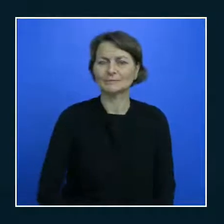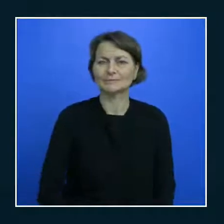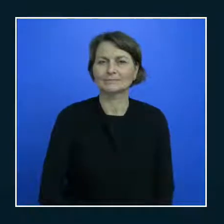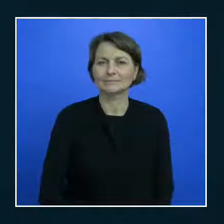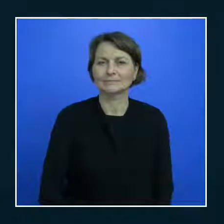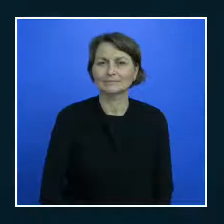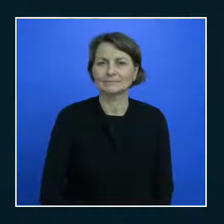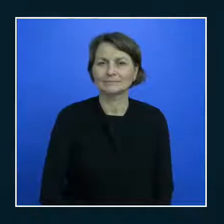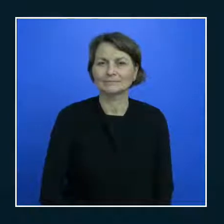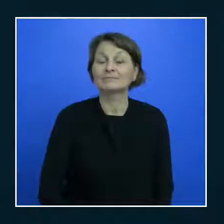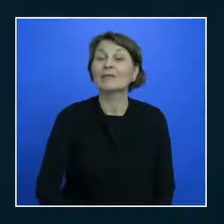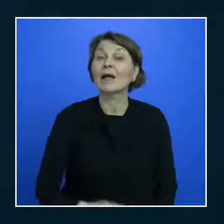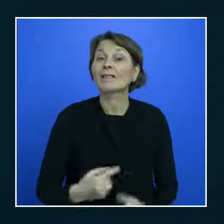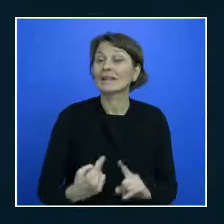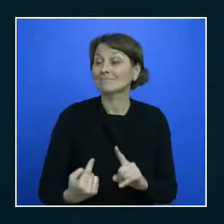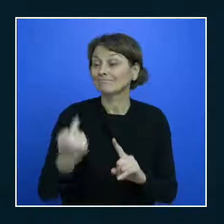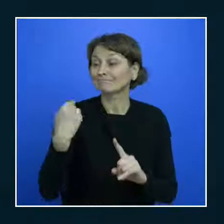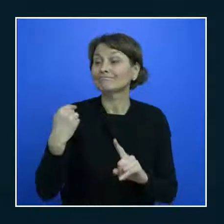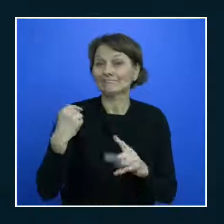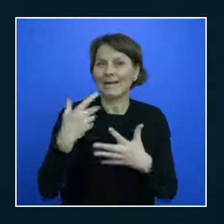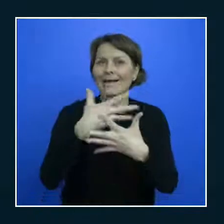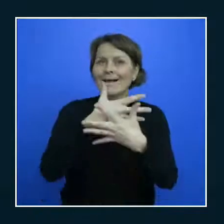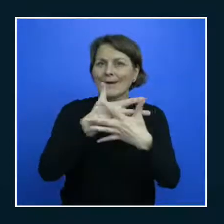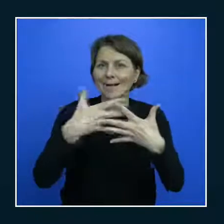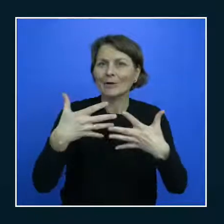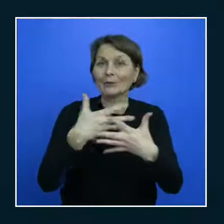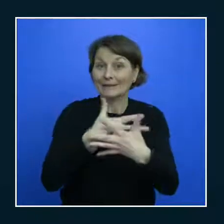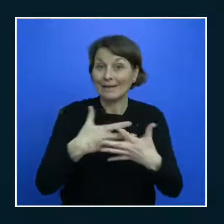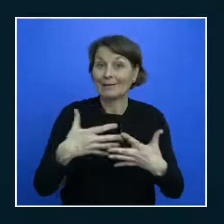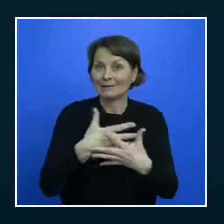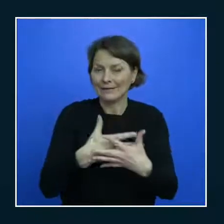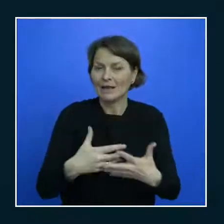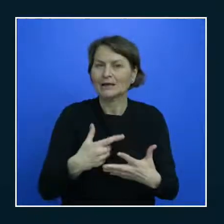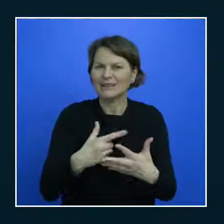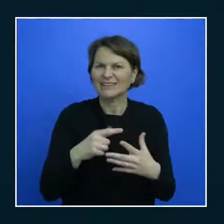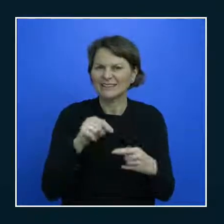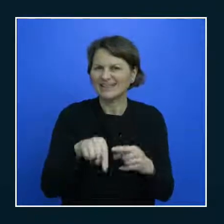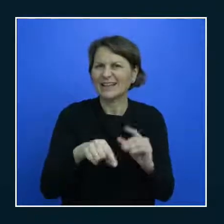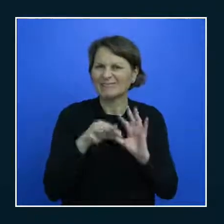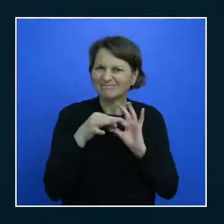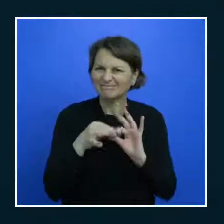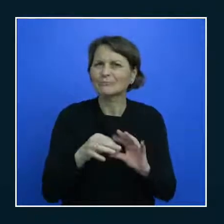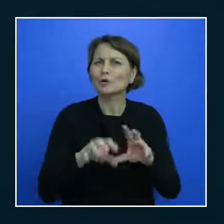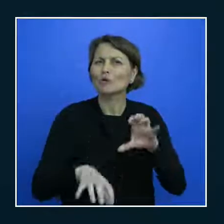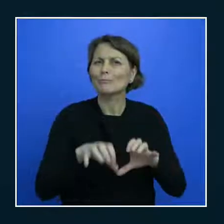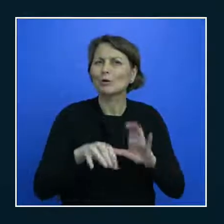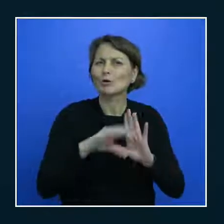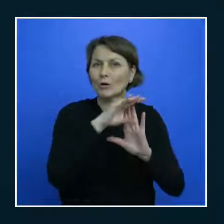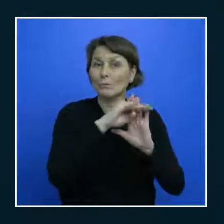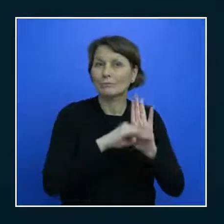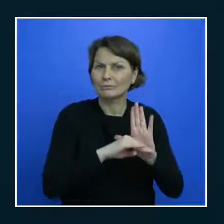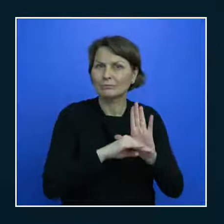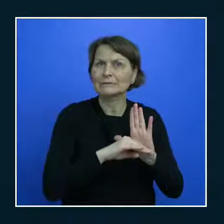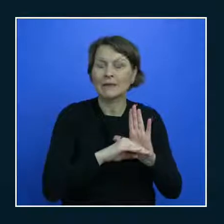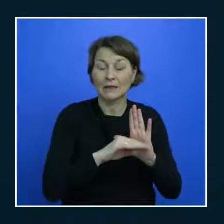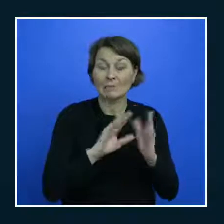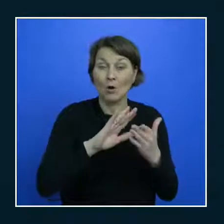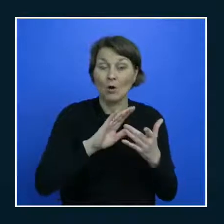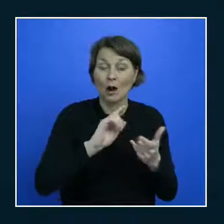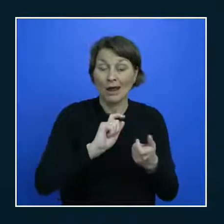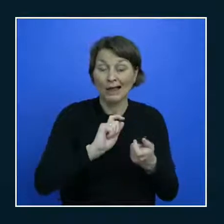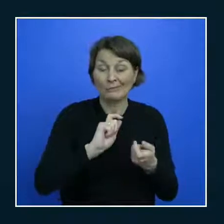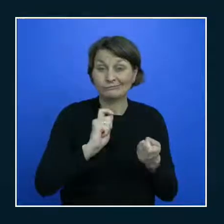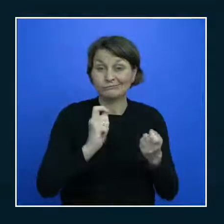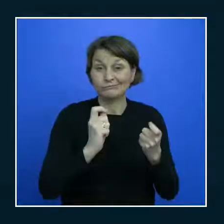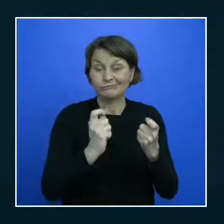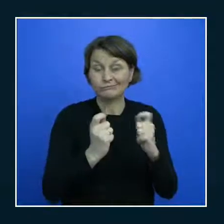of languages: is they get more and more complex. And this is it has been around for a while, those efforts.